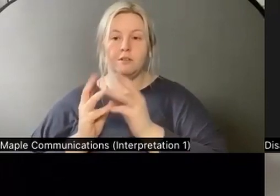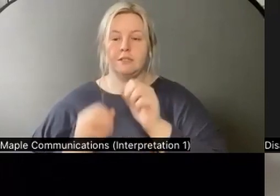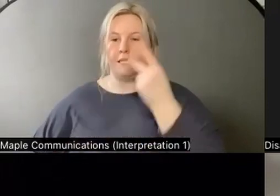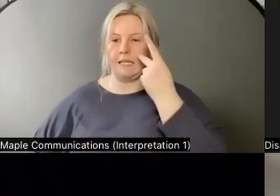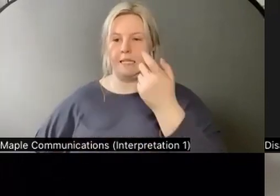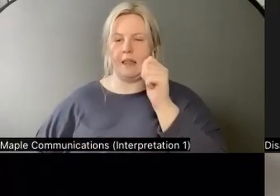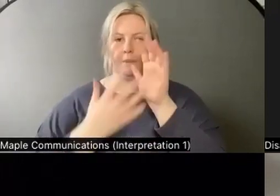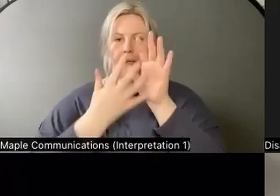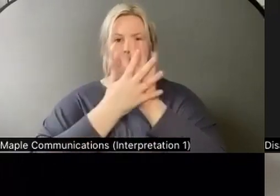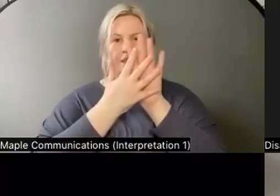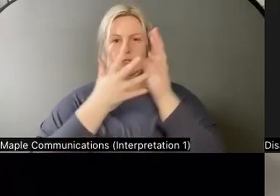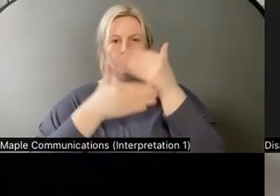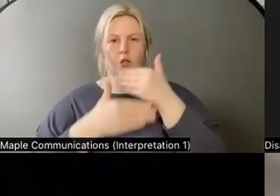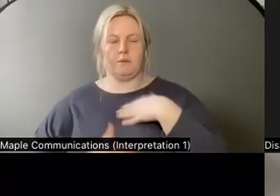face.